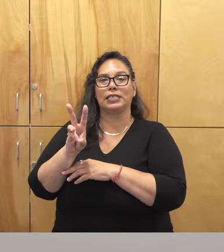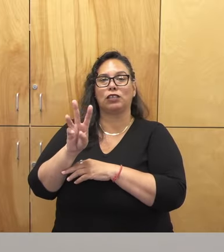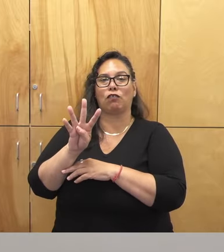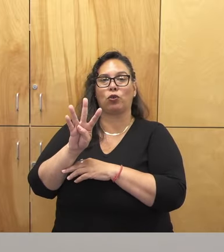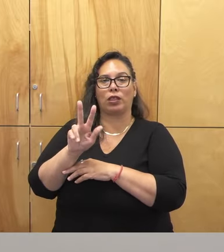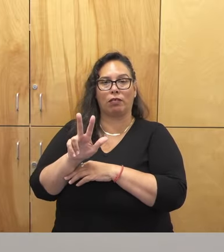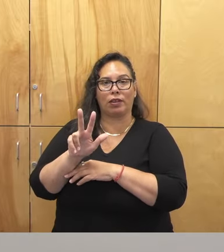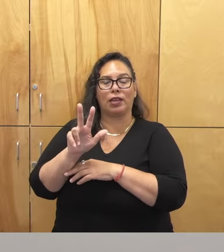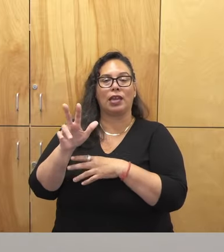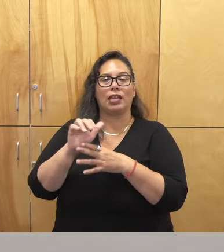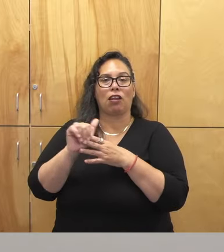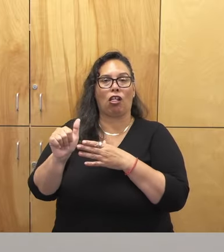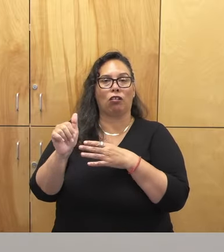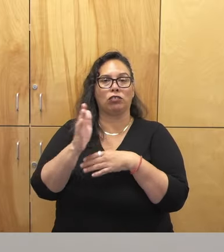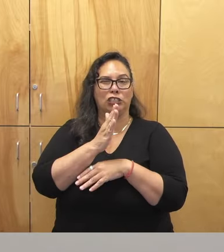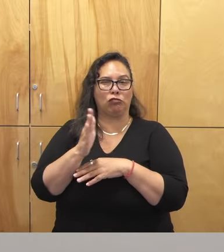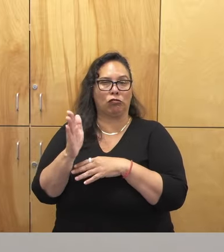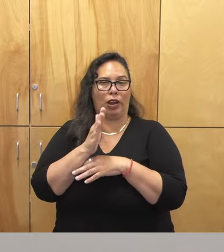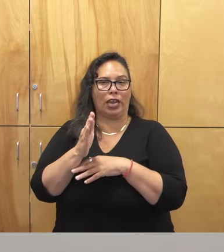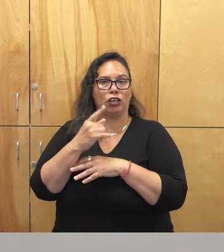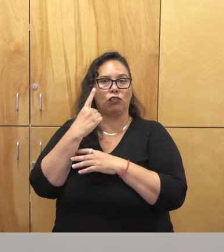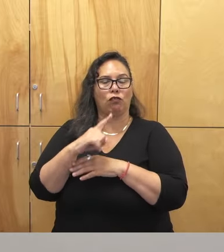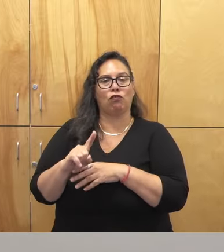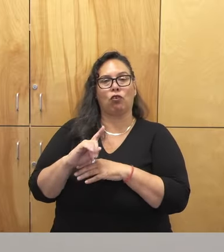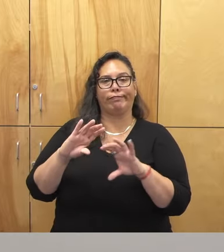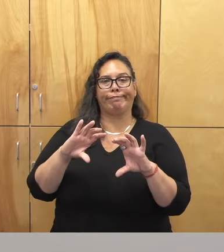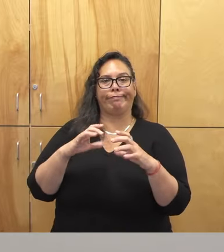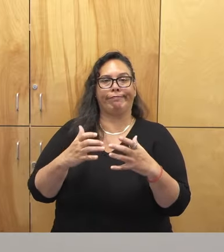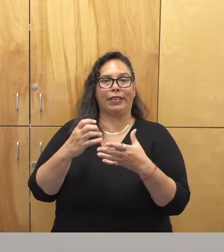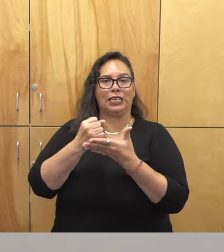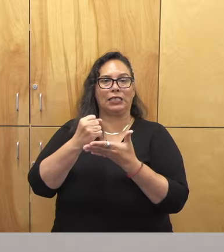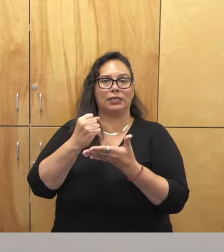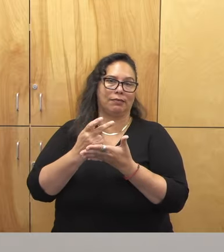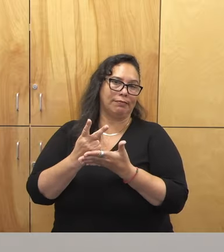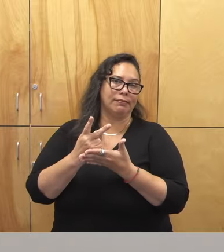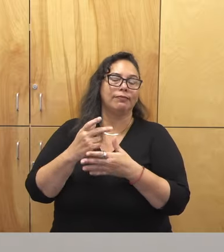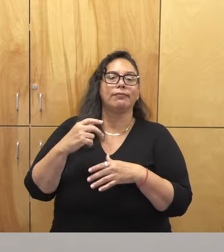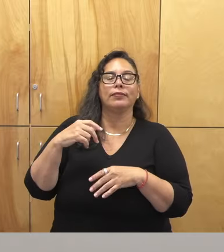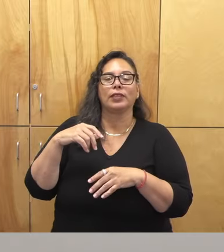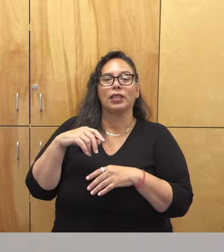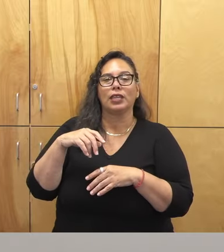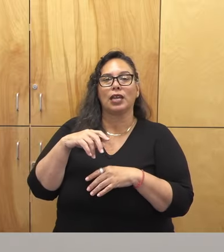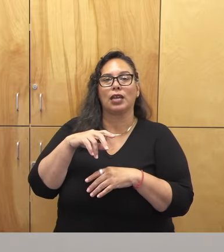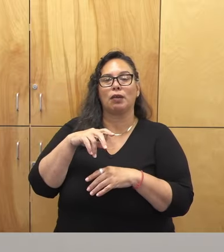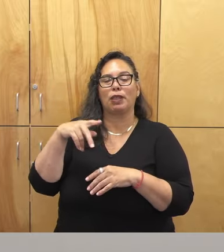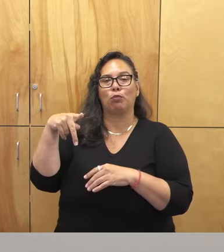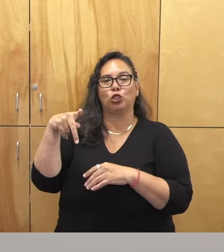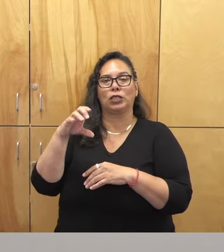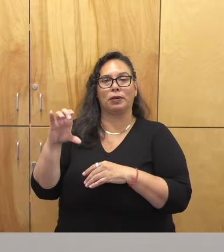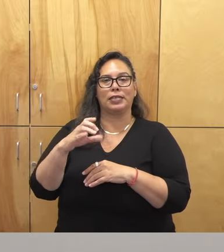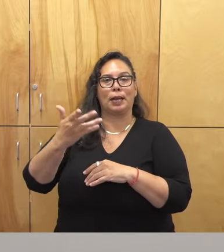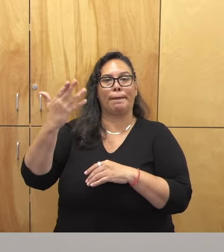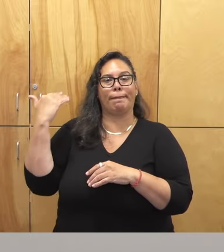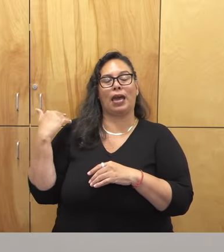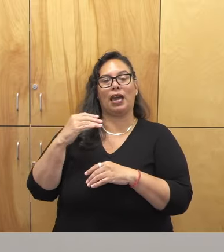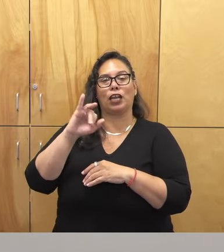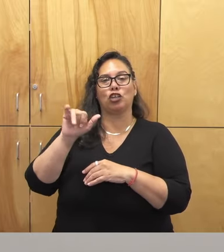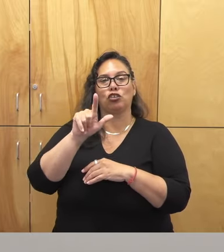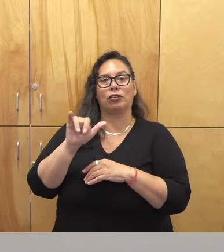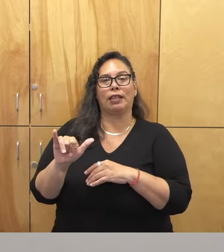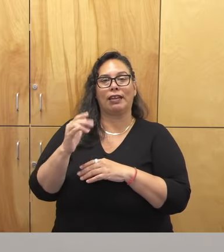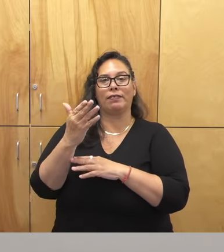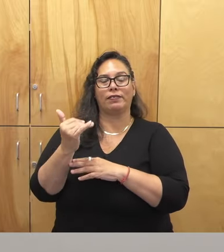$283,645, which is within range for the classification established by the Personnel Commission effective July 15th,